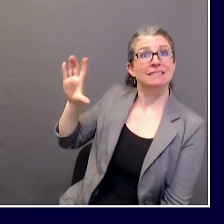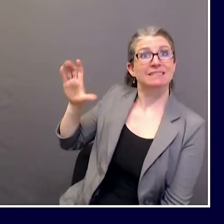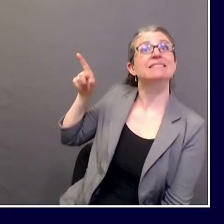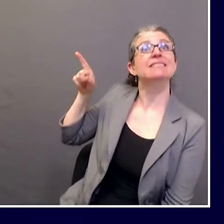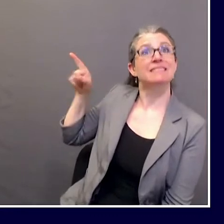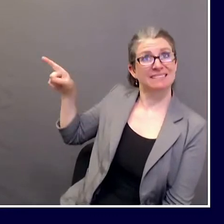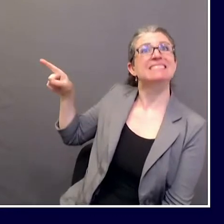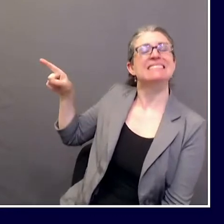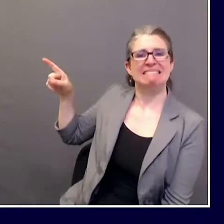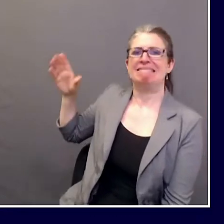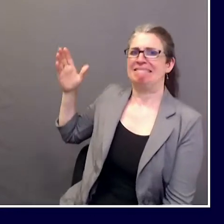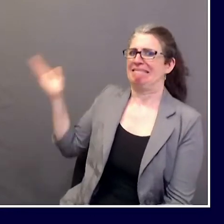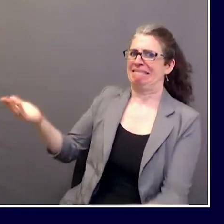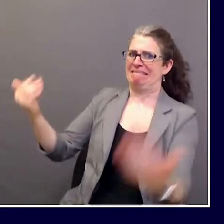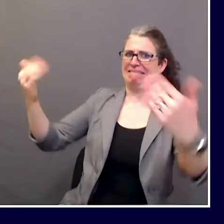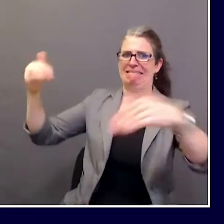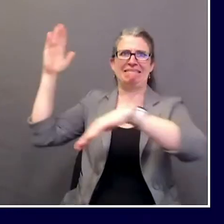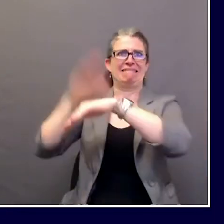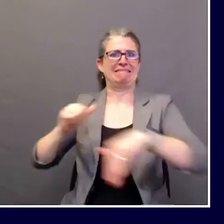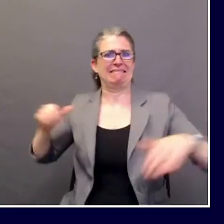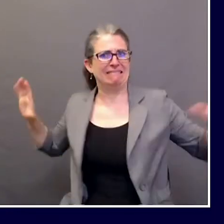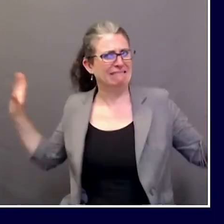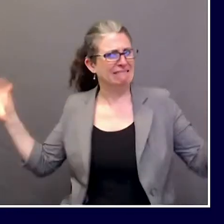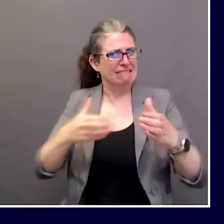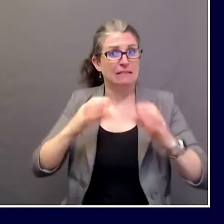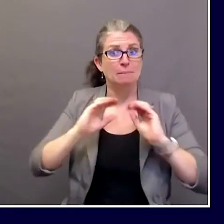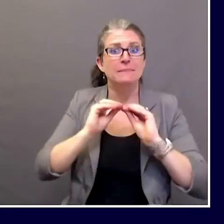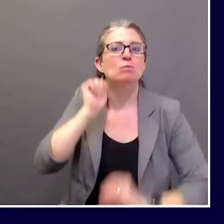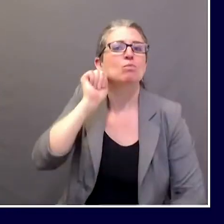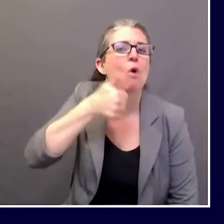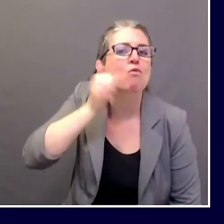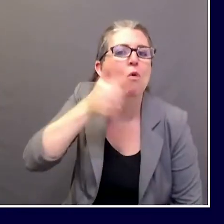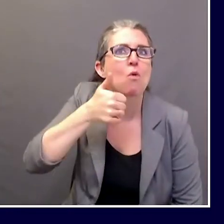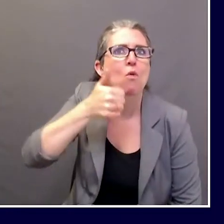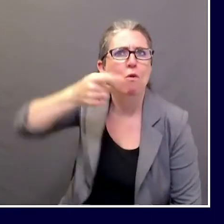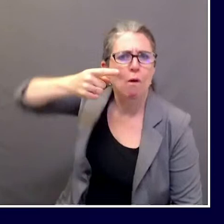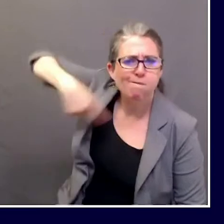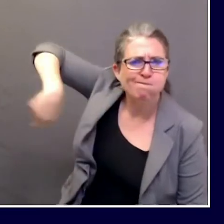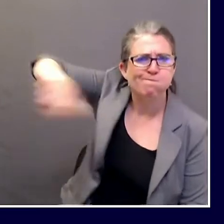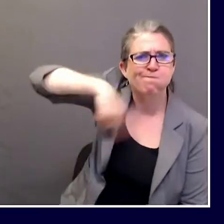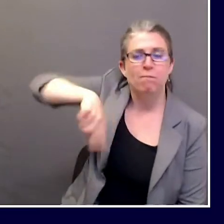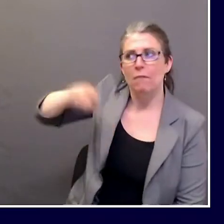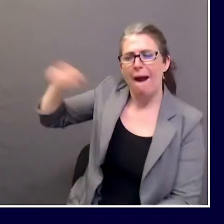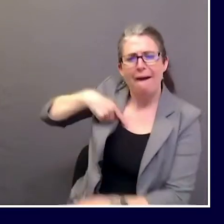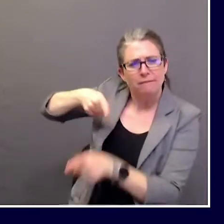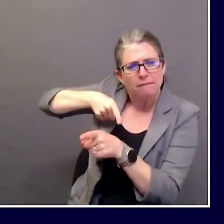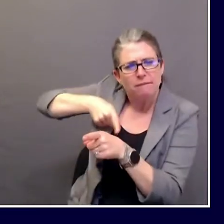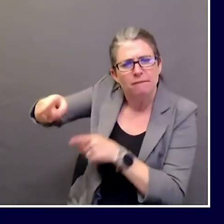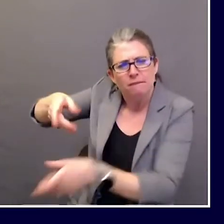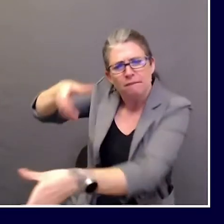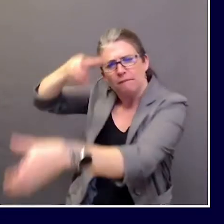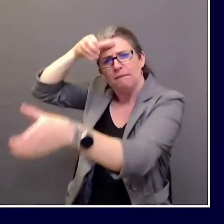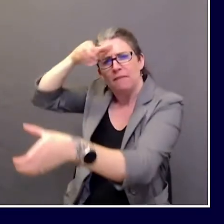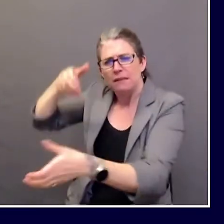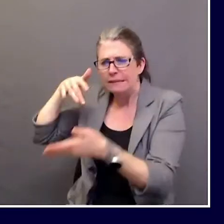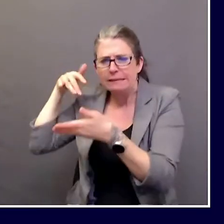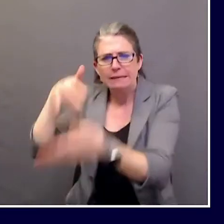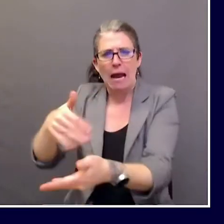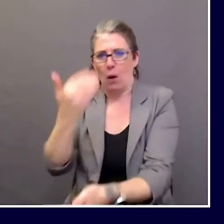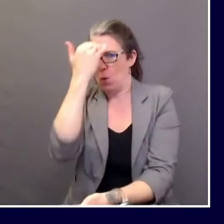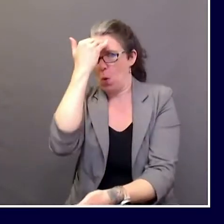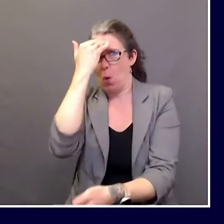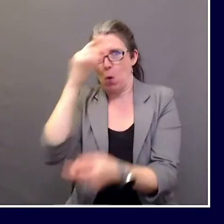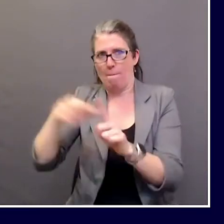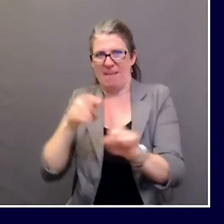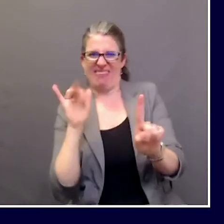the US FDA and the US CDC are recommending a pause. Now, why have federal